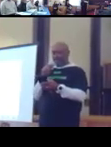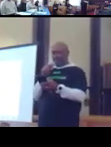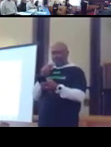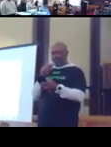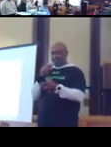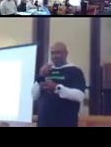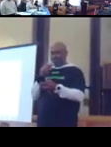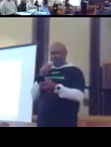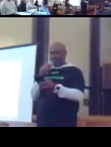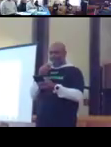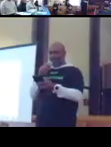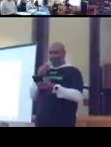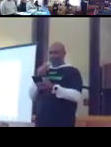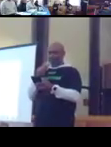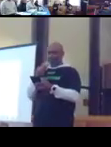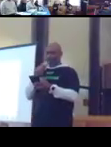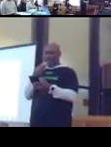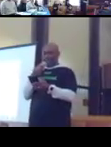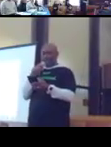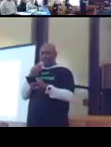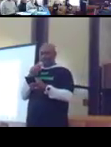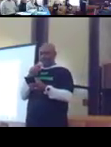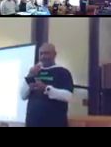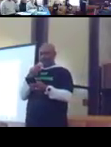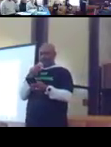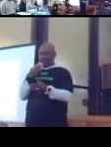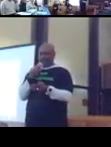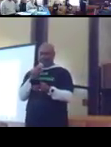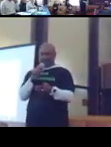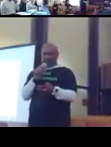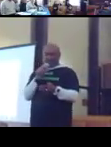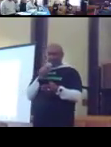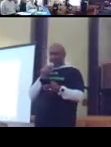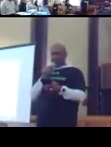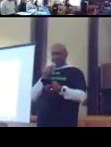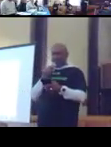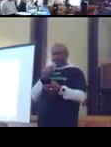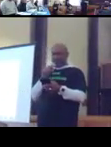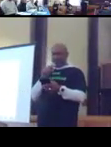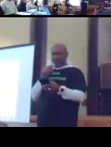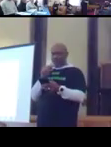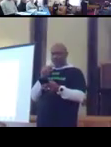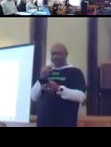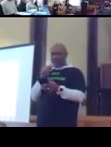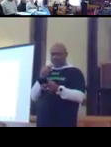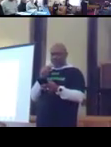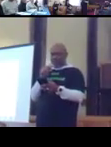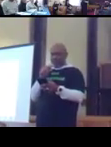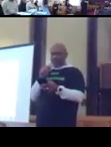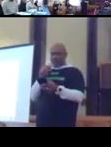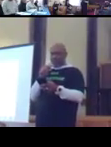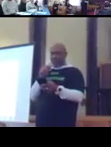to write it down, map it out, and actually get it done. My roots in the soil run